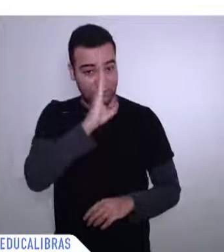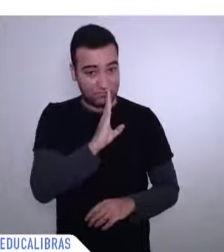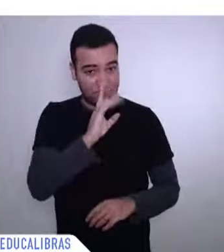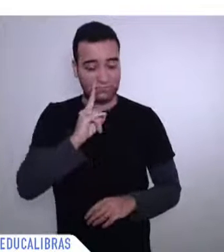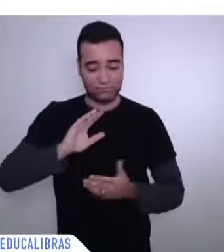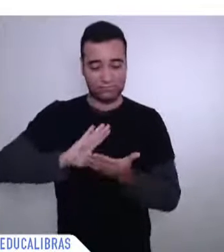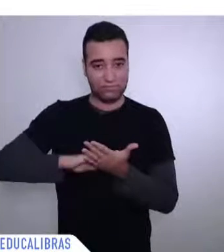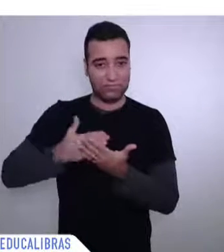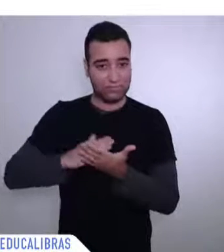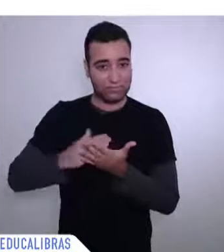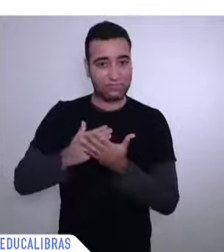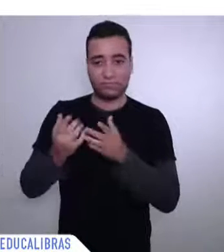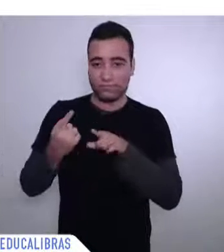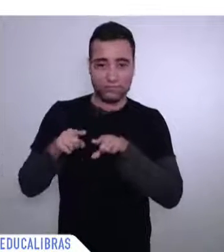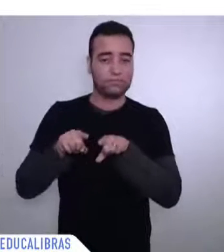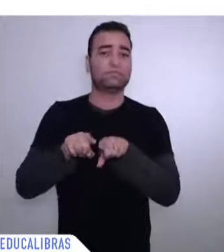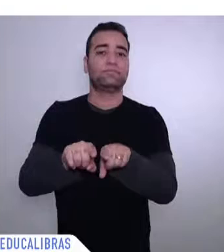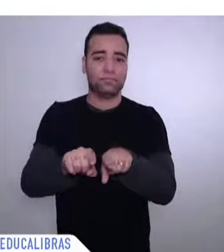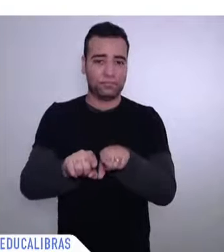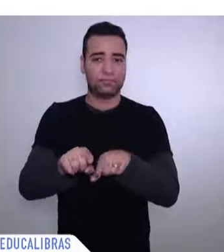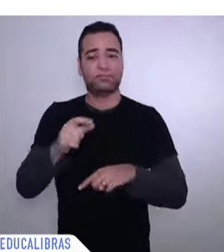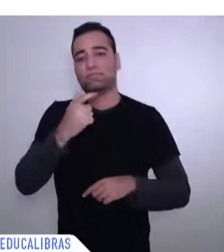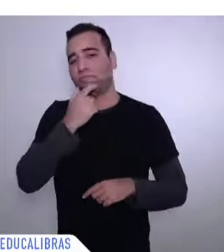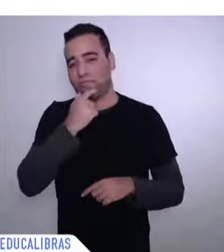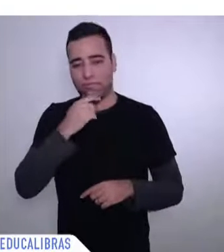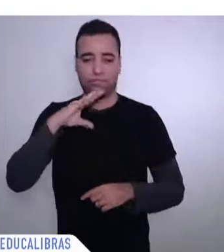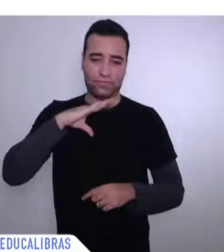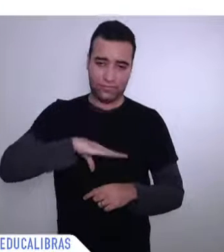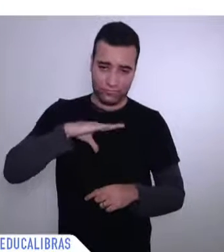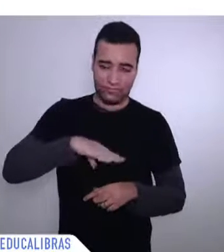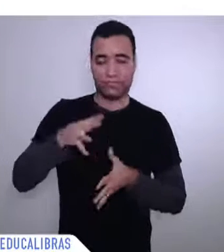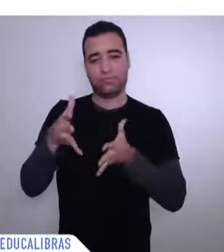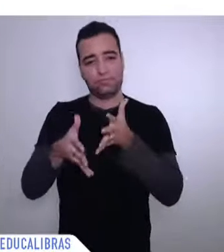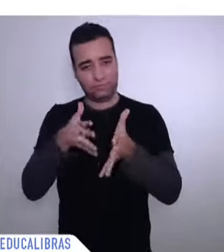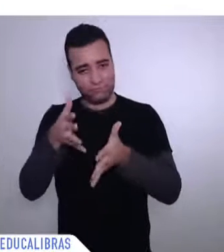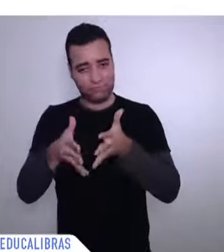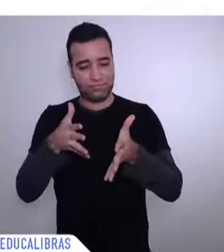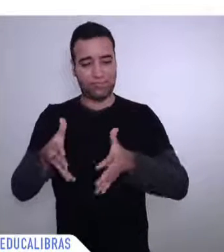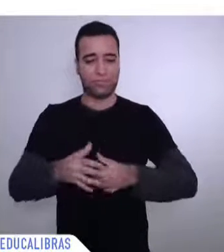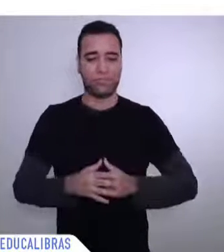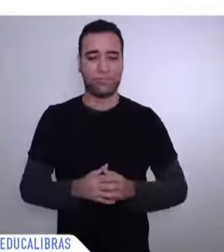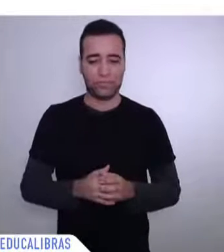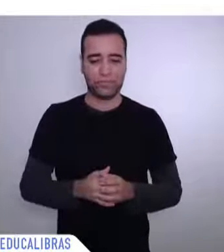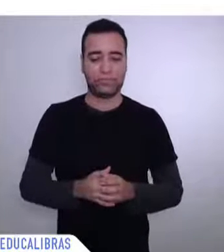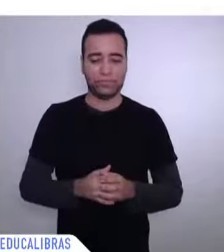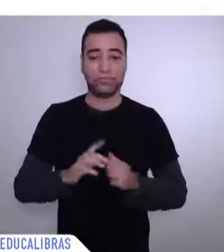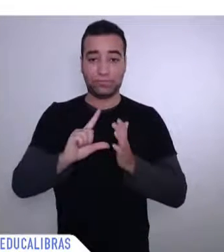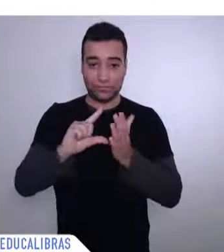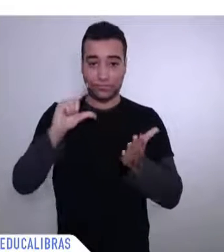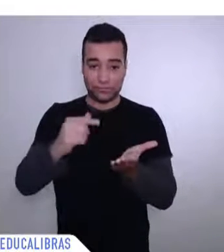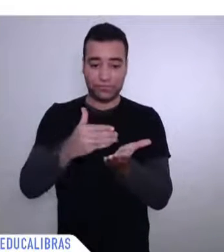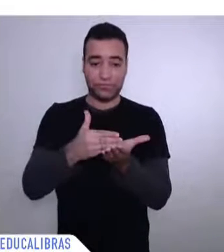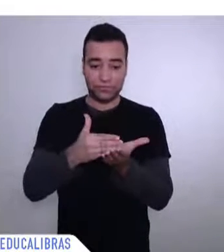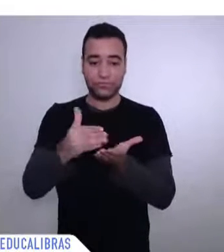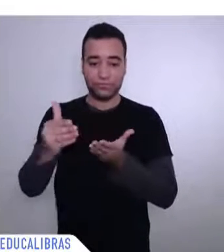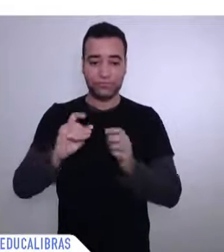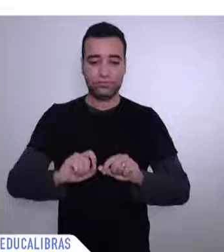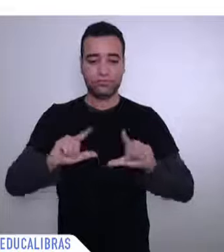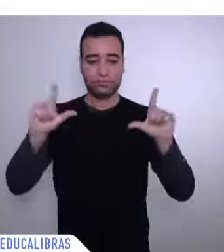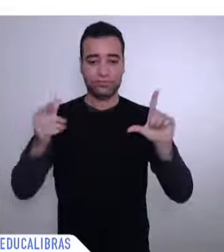a free online event with simultaneous translations into English, Portuguese, and Brazilian Sign